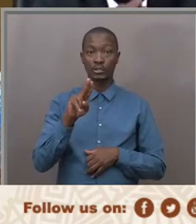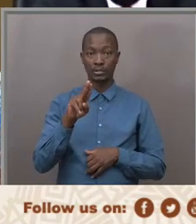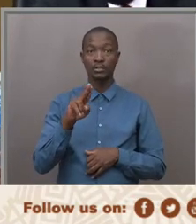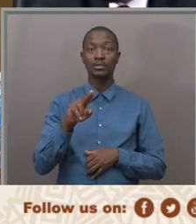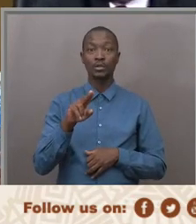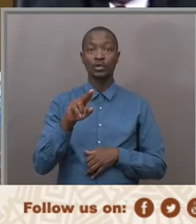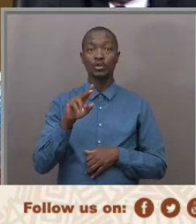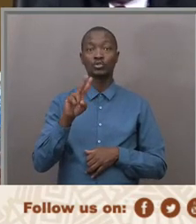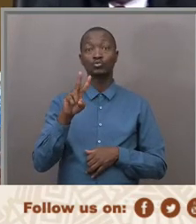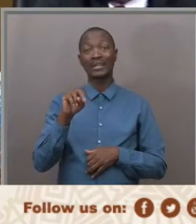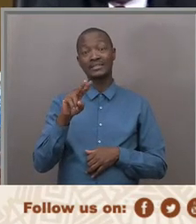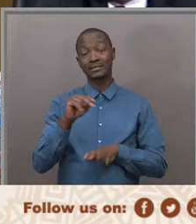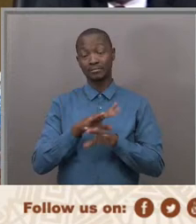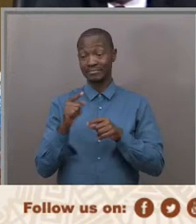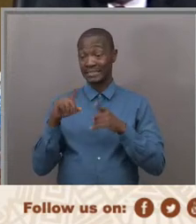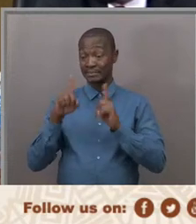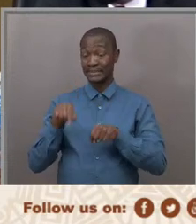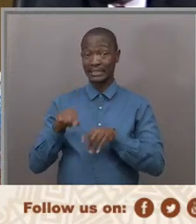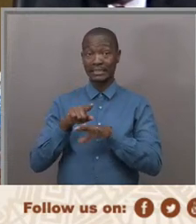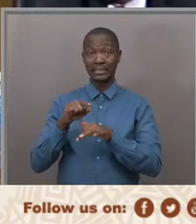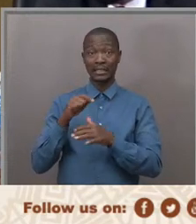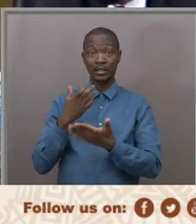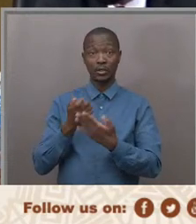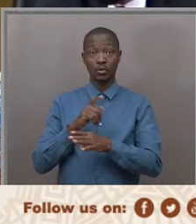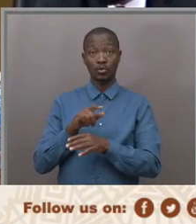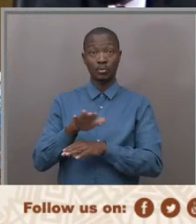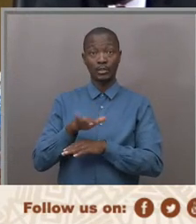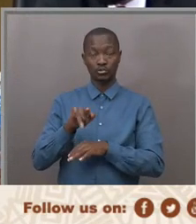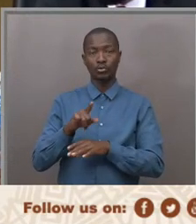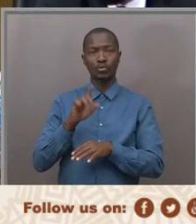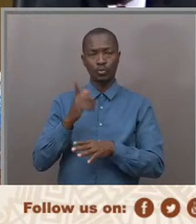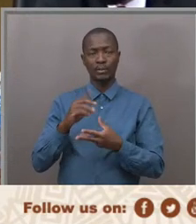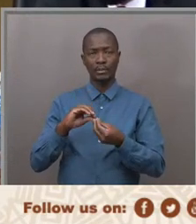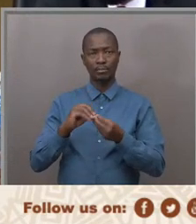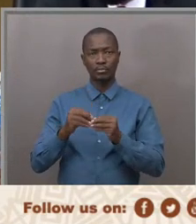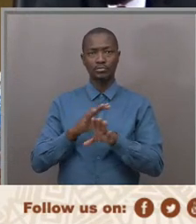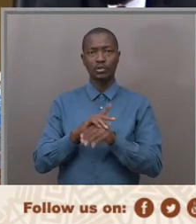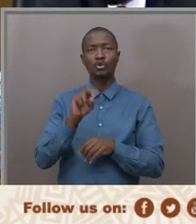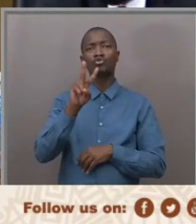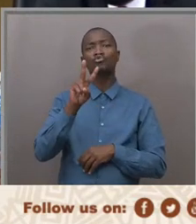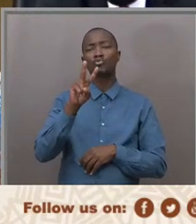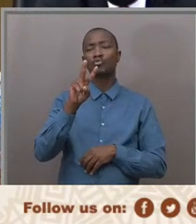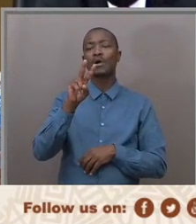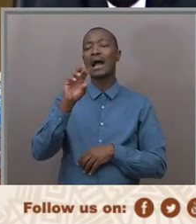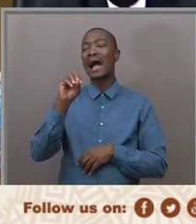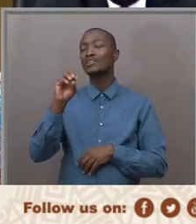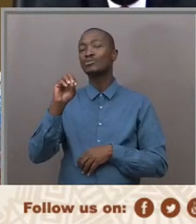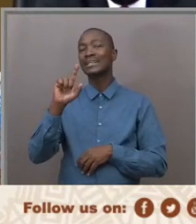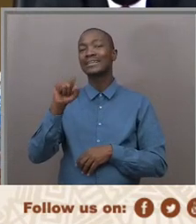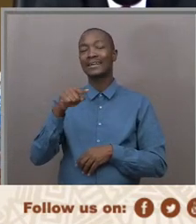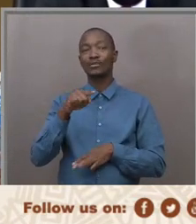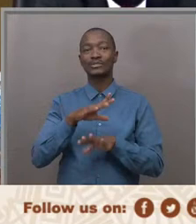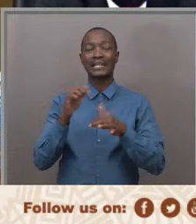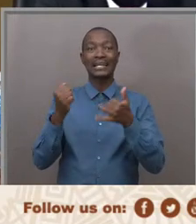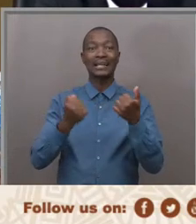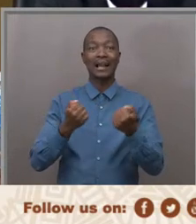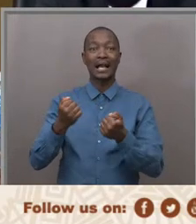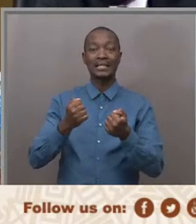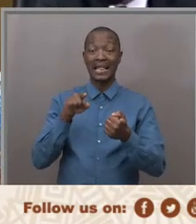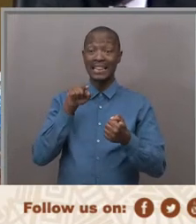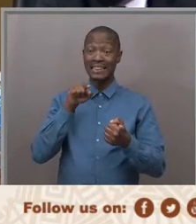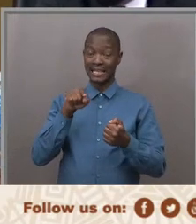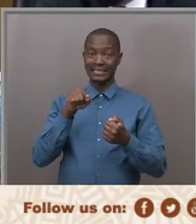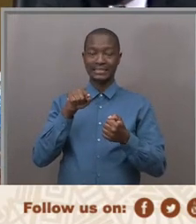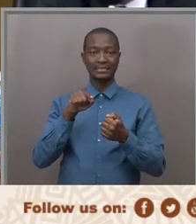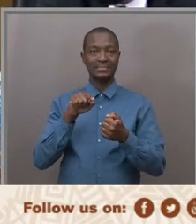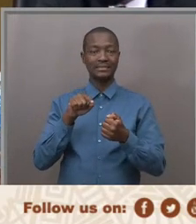this Automotive Special Economic Zone will be producing 200,000 vehicles. This